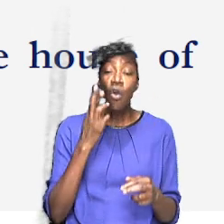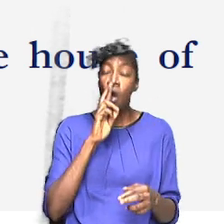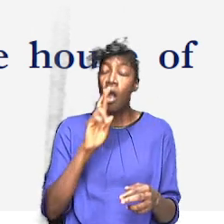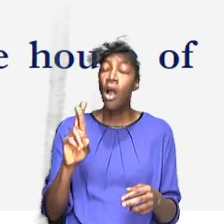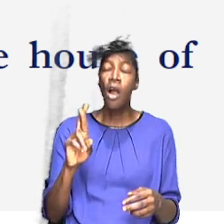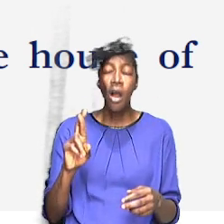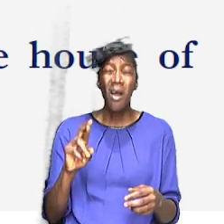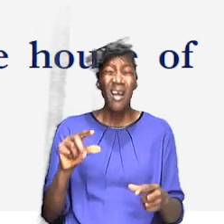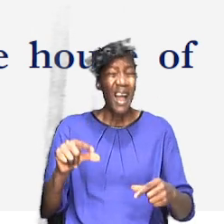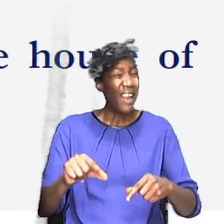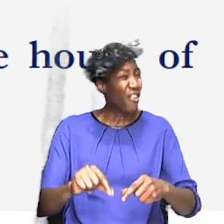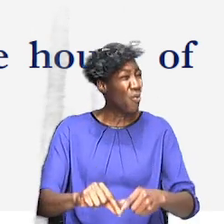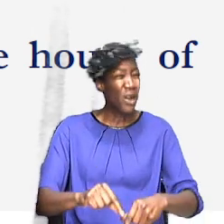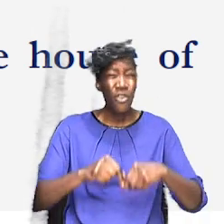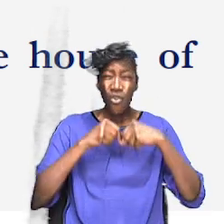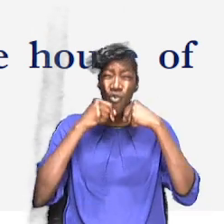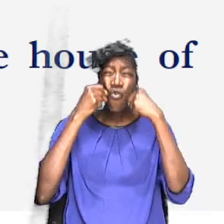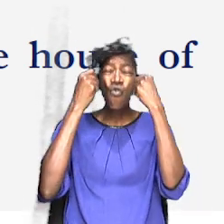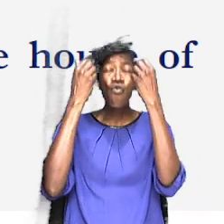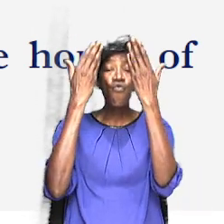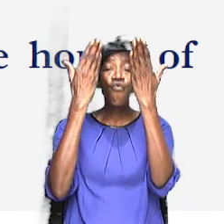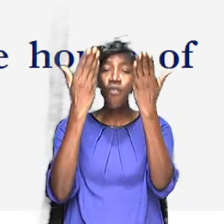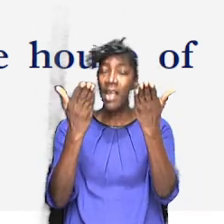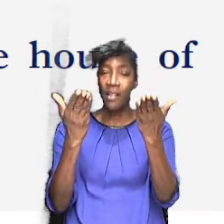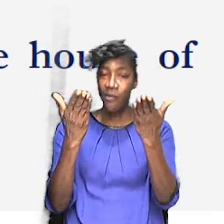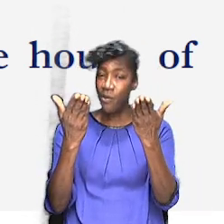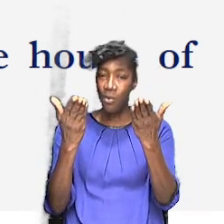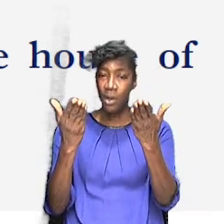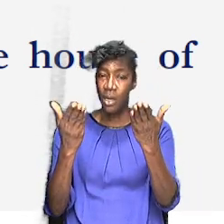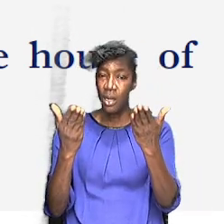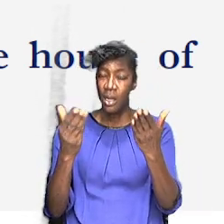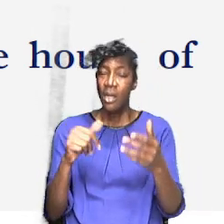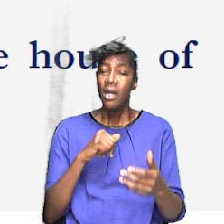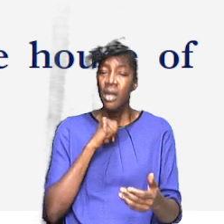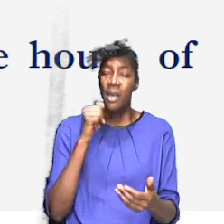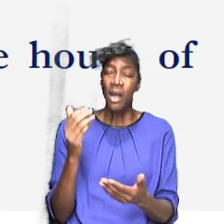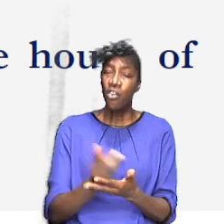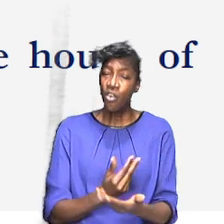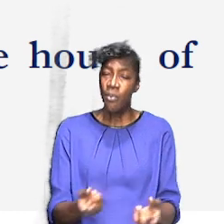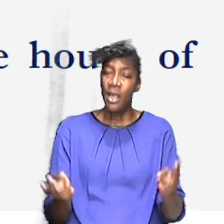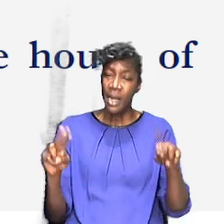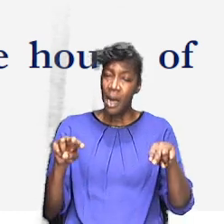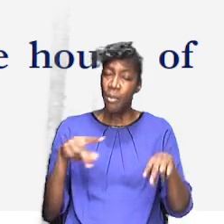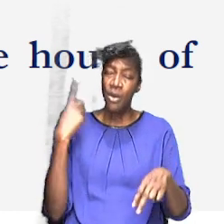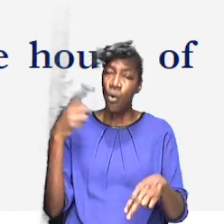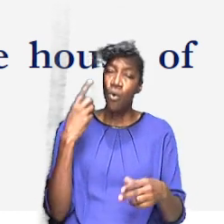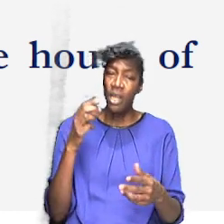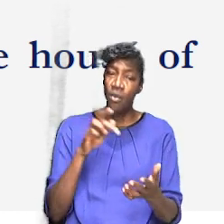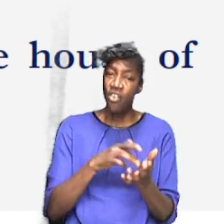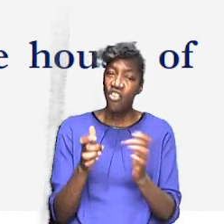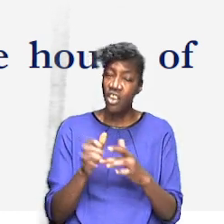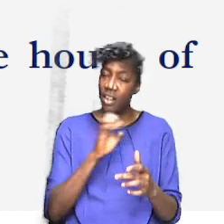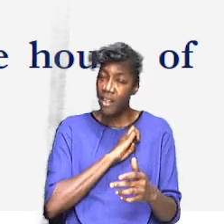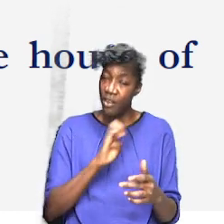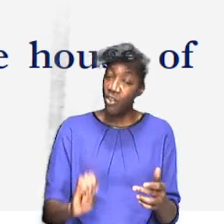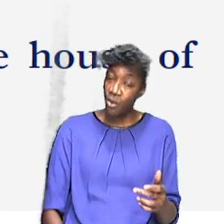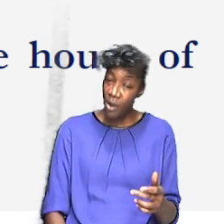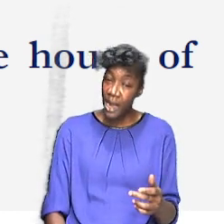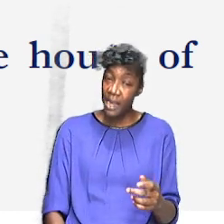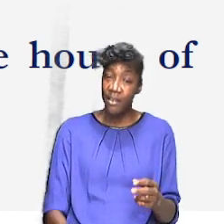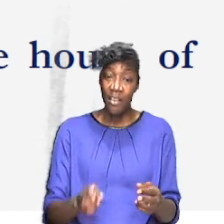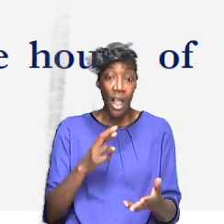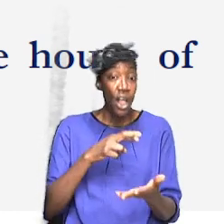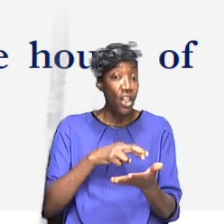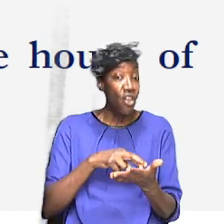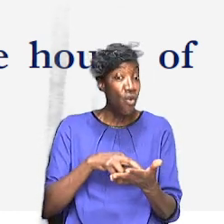she was grateful. And can I tell you something also? This is not something that had happened only to Jesus Christ himself. If you read the Talmud, it